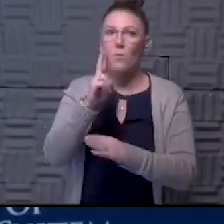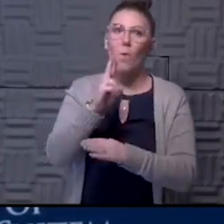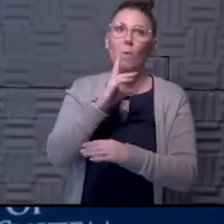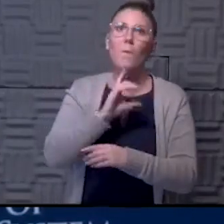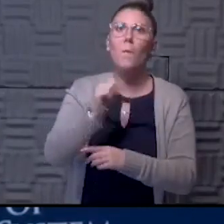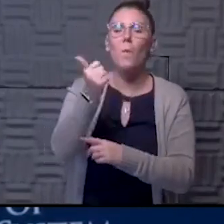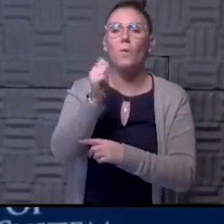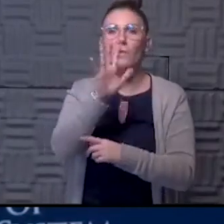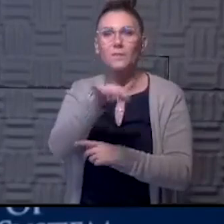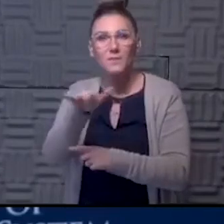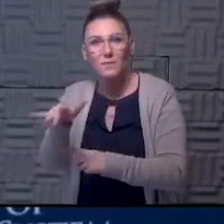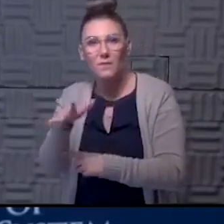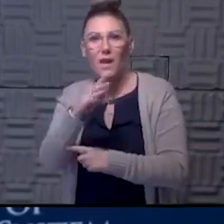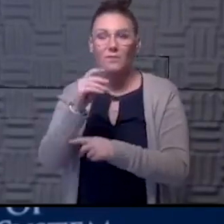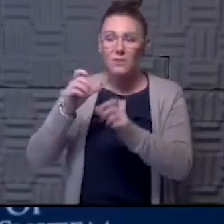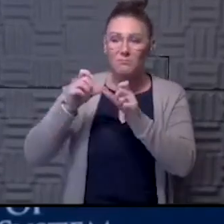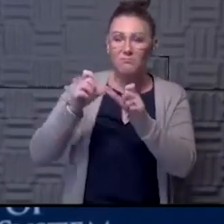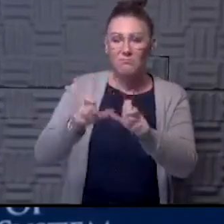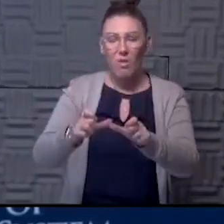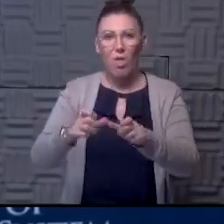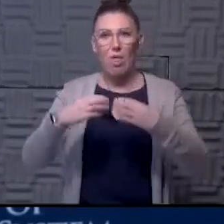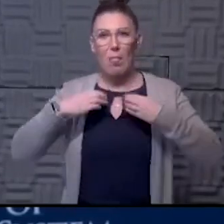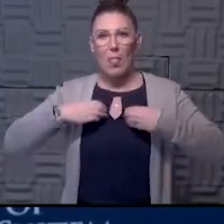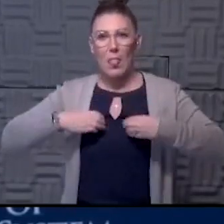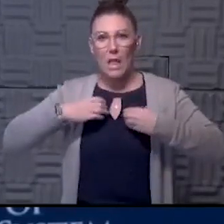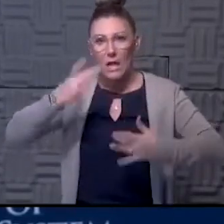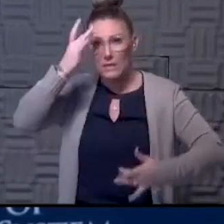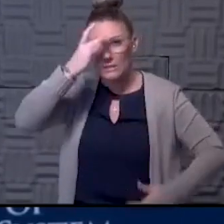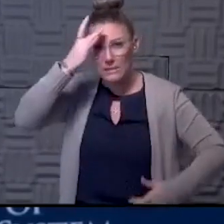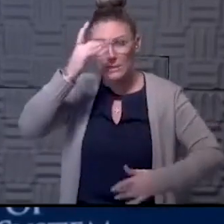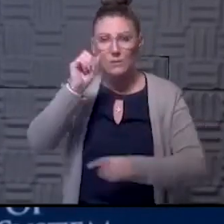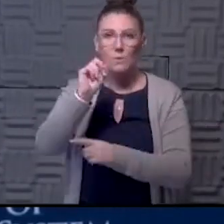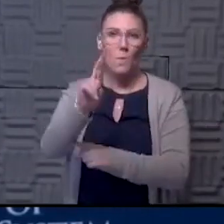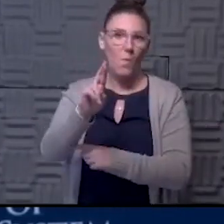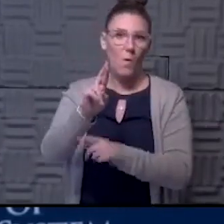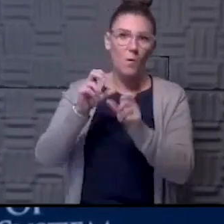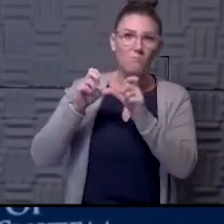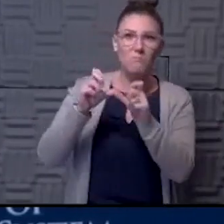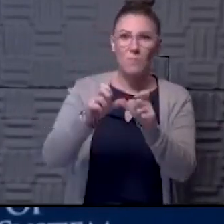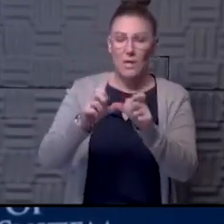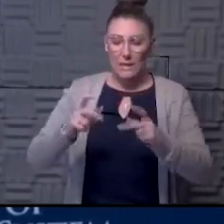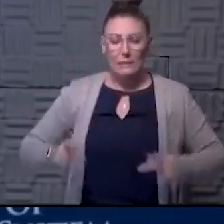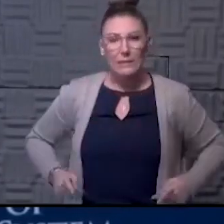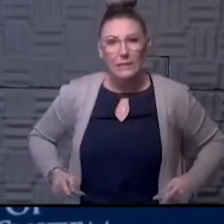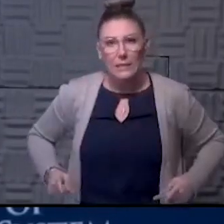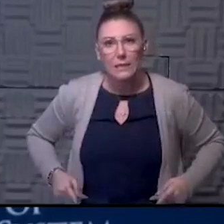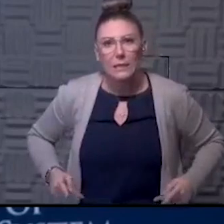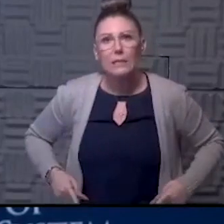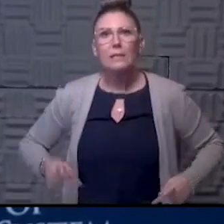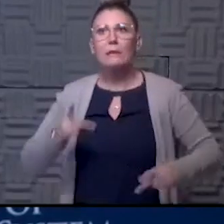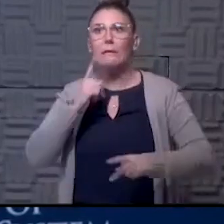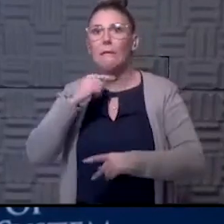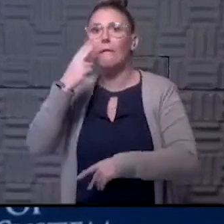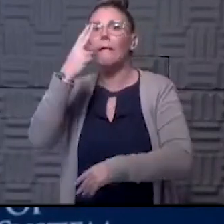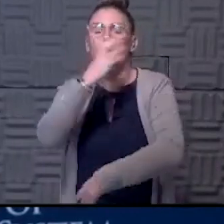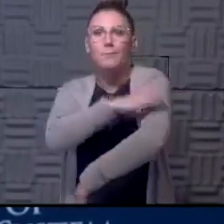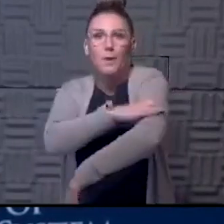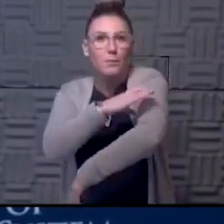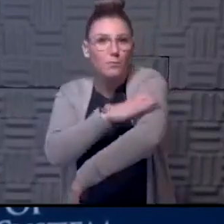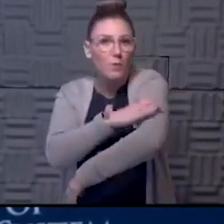and have chronic lung disease or have chronic kidney diseases, hypertension, cardiovascular